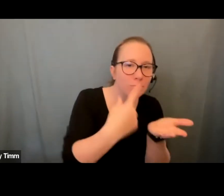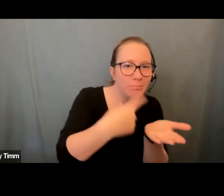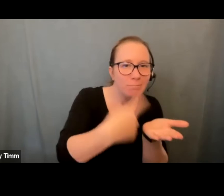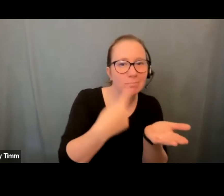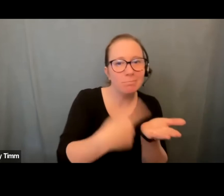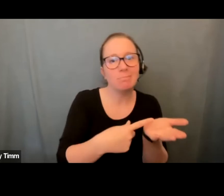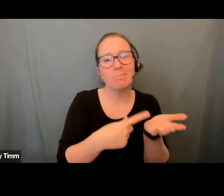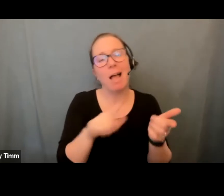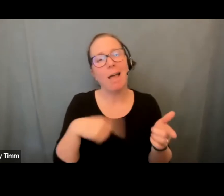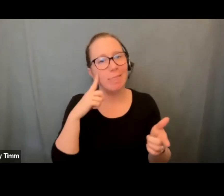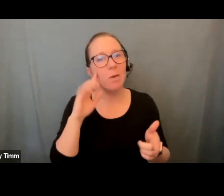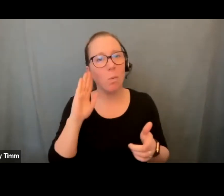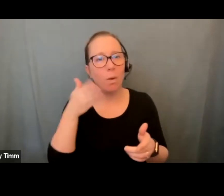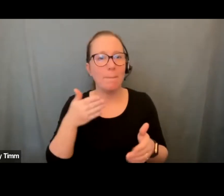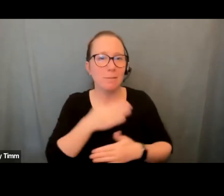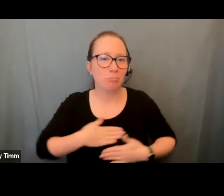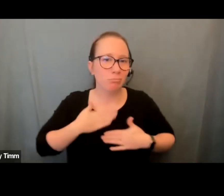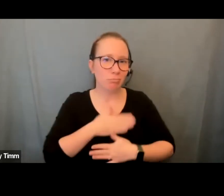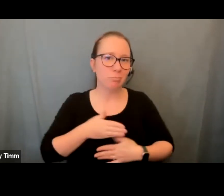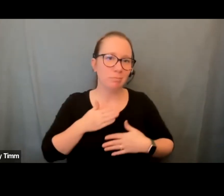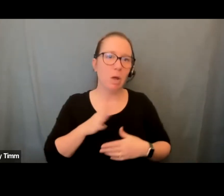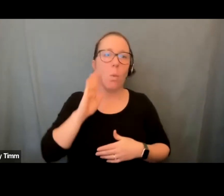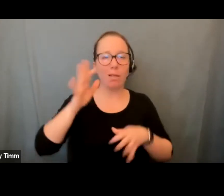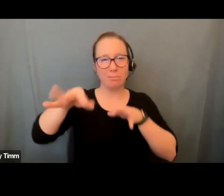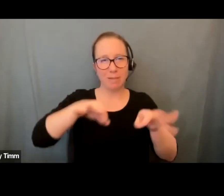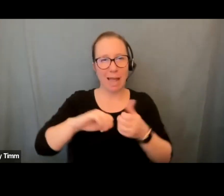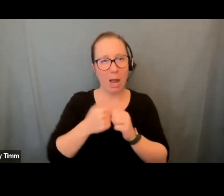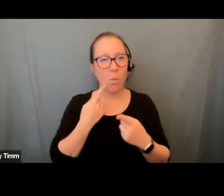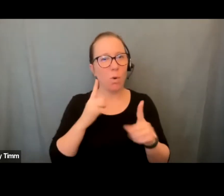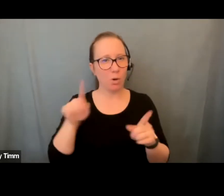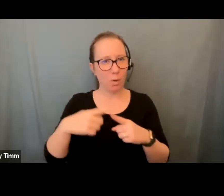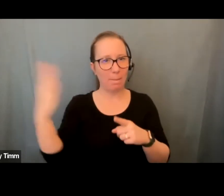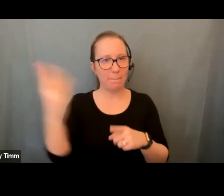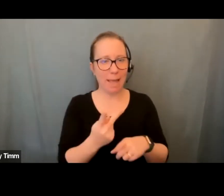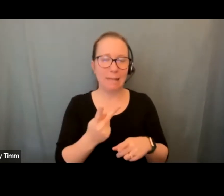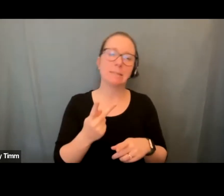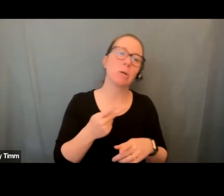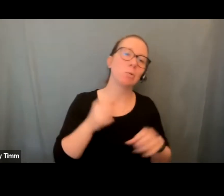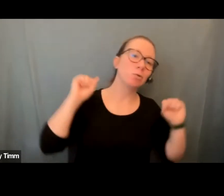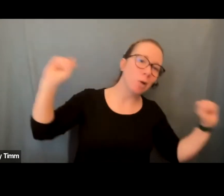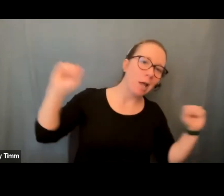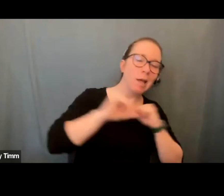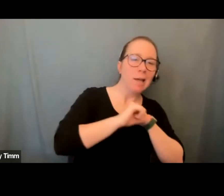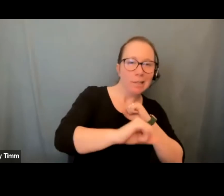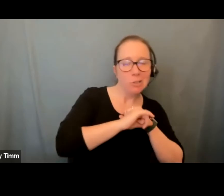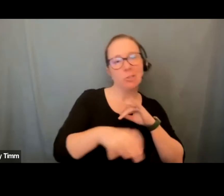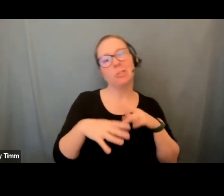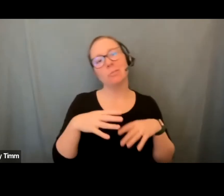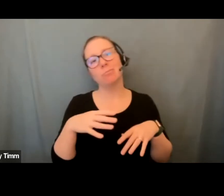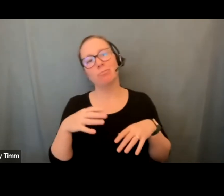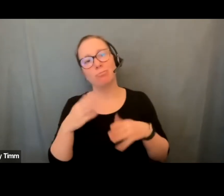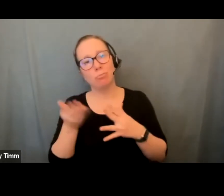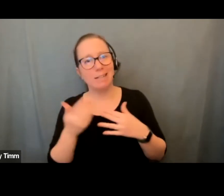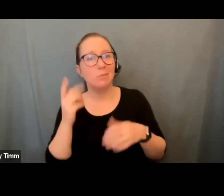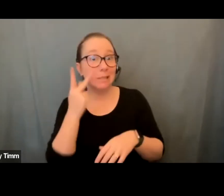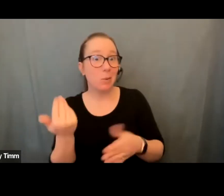give you more detail about how that will work when we come back. So stretch, get something to drink, get a snack, and we'll see you at 11. Thanks all.